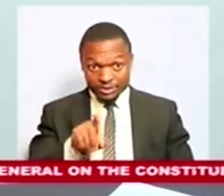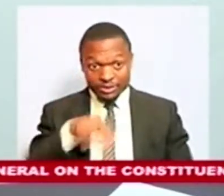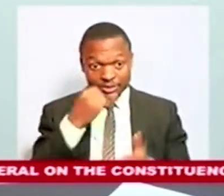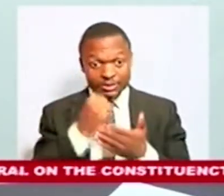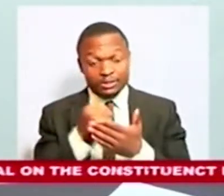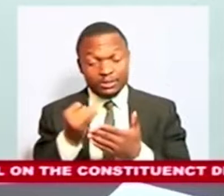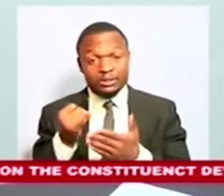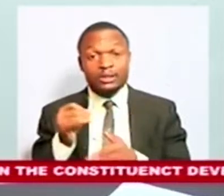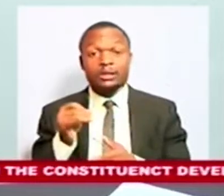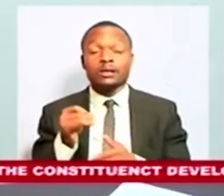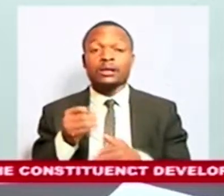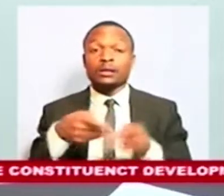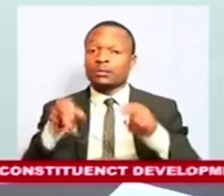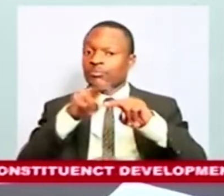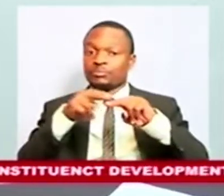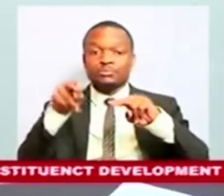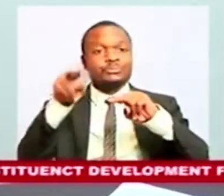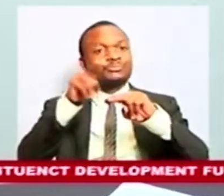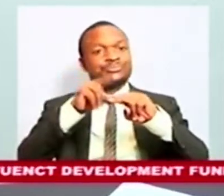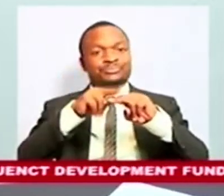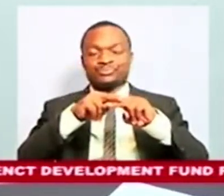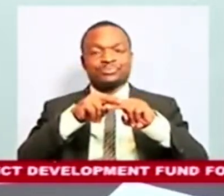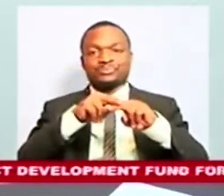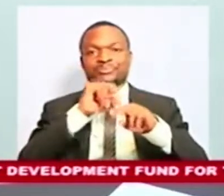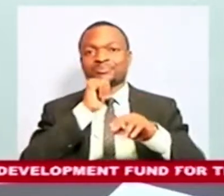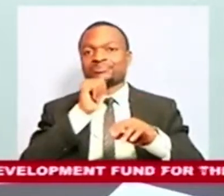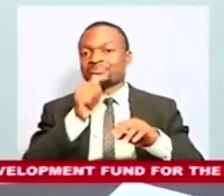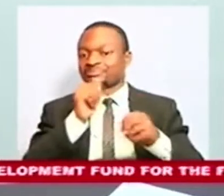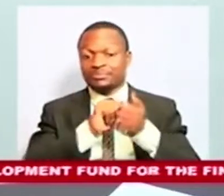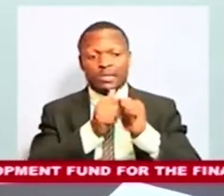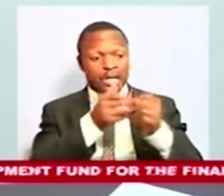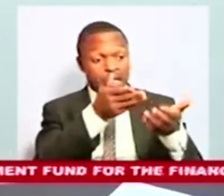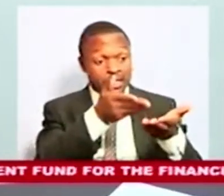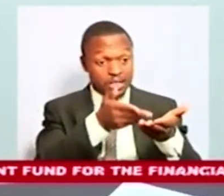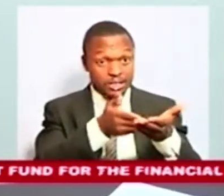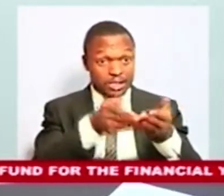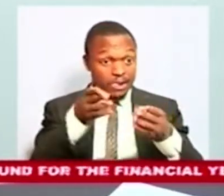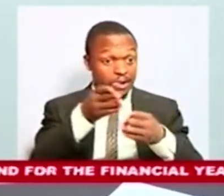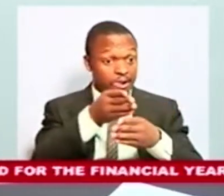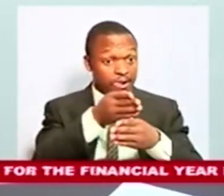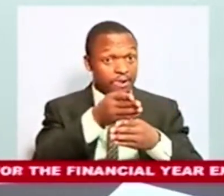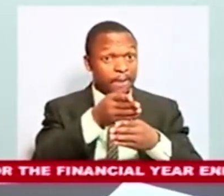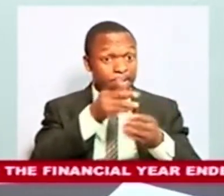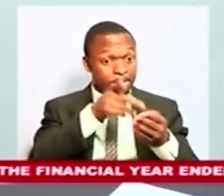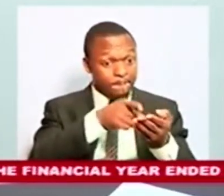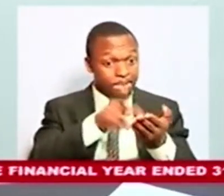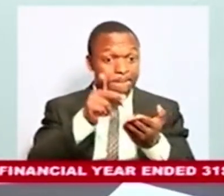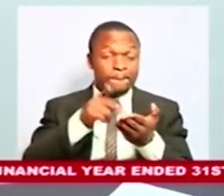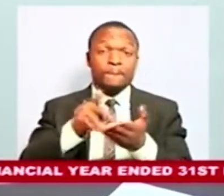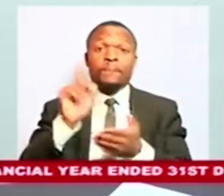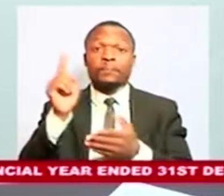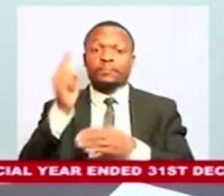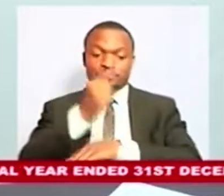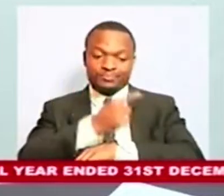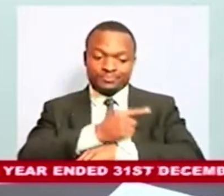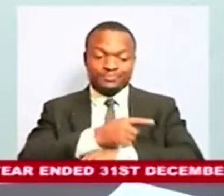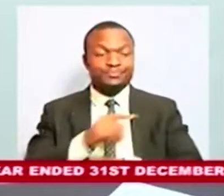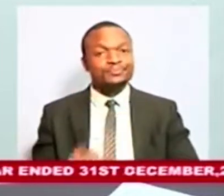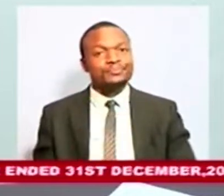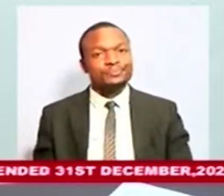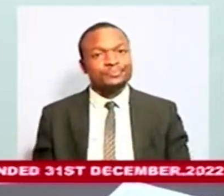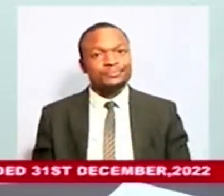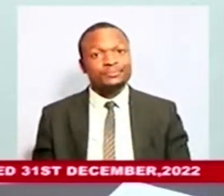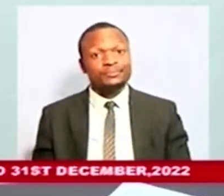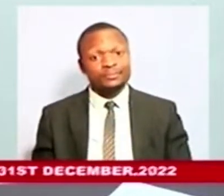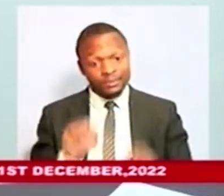of cumulative does not arise because these transactions were done on one single day. So